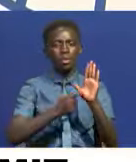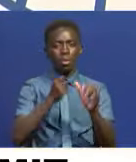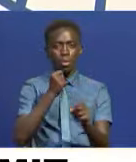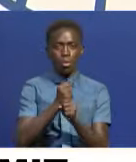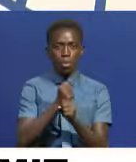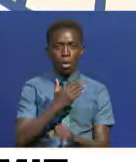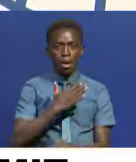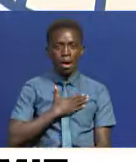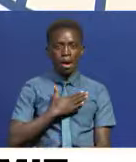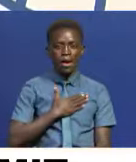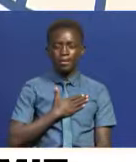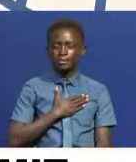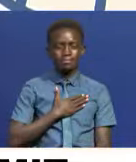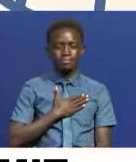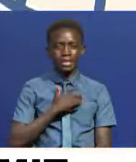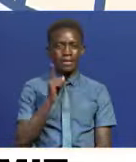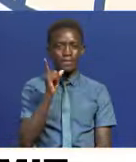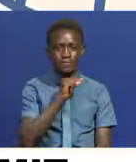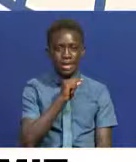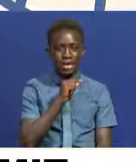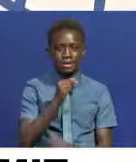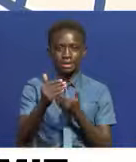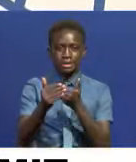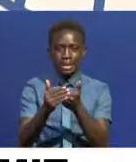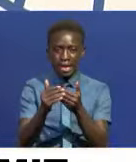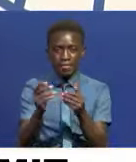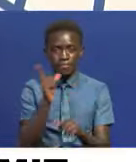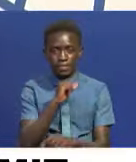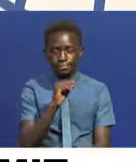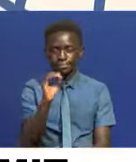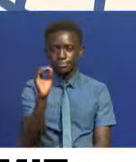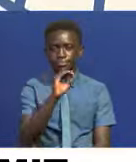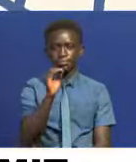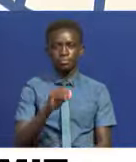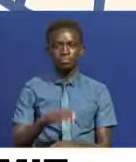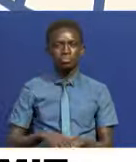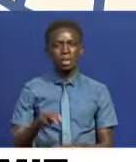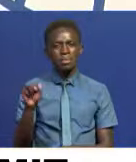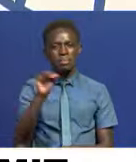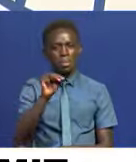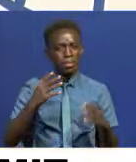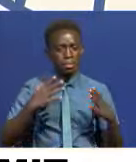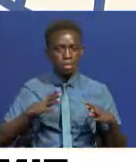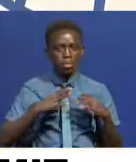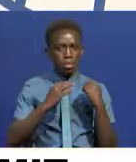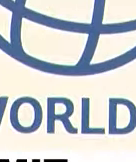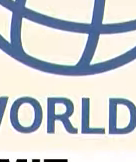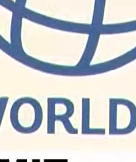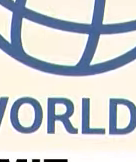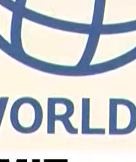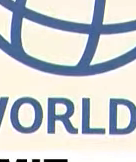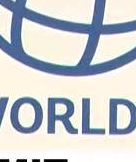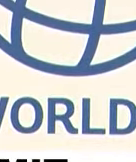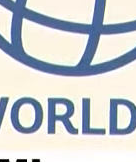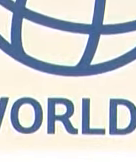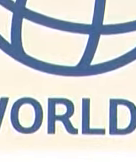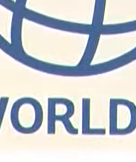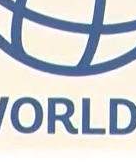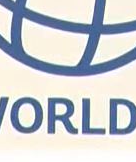from finished. Millions still live in poverty. Millions still lack access to basic